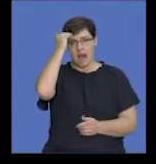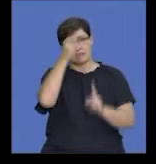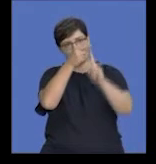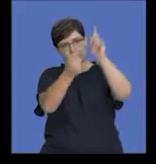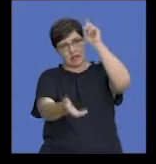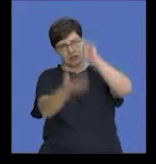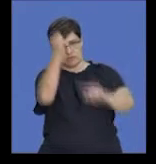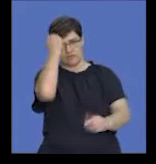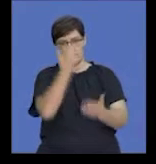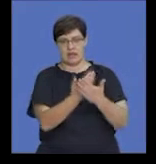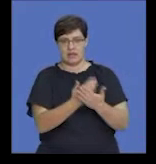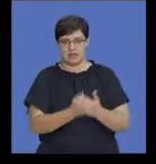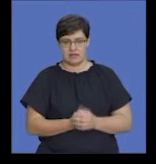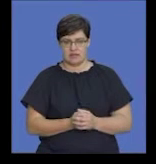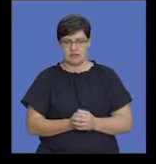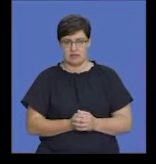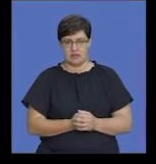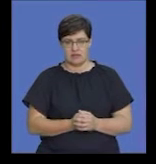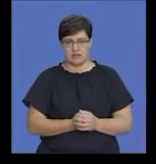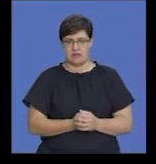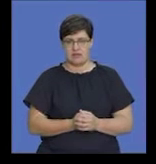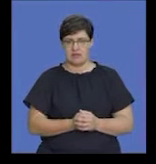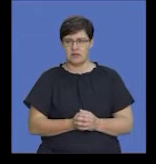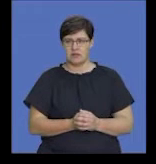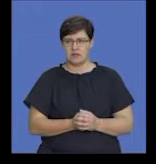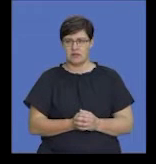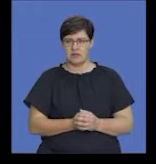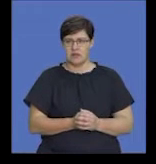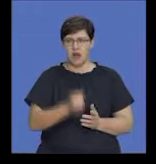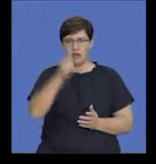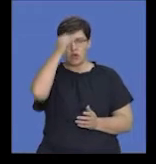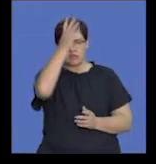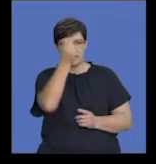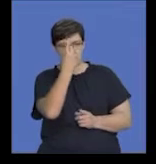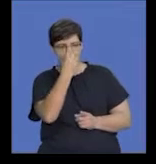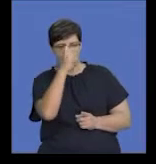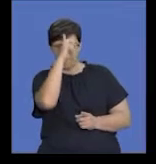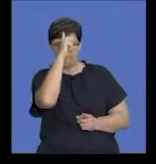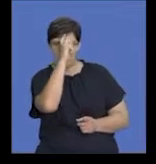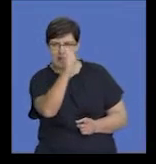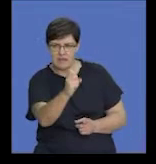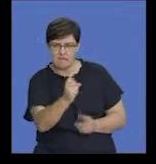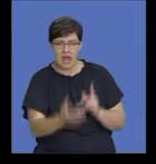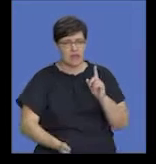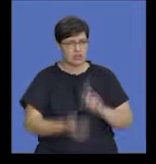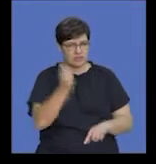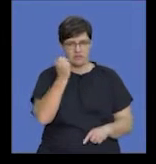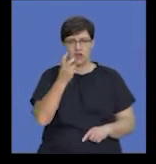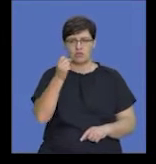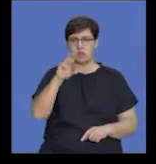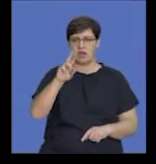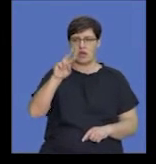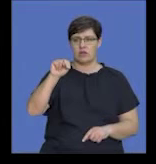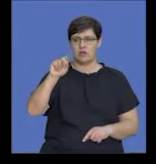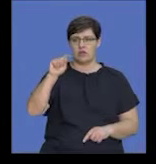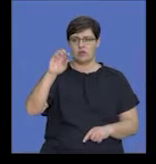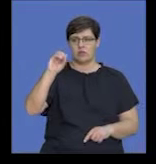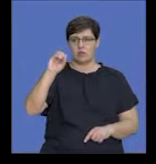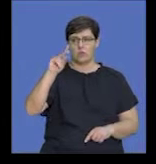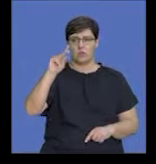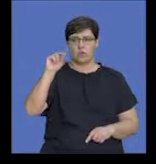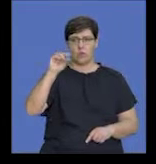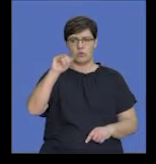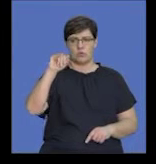can achieve. Now, conceive, believe, and achieve. Dr. Ntokozo Shlongwane is